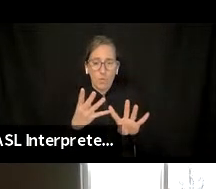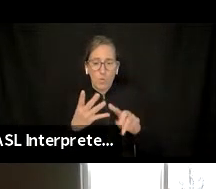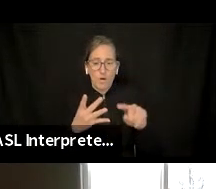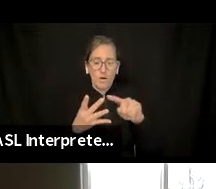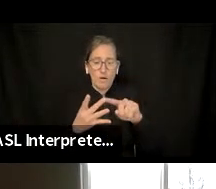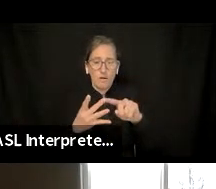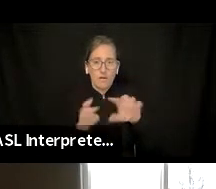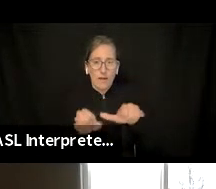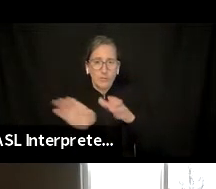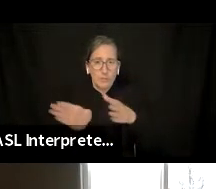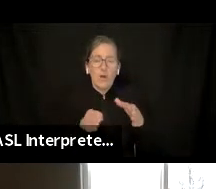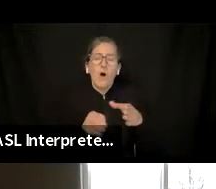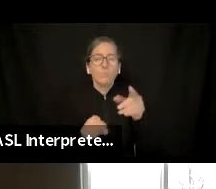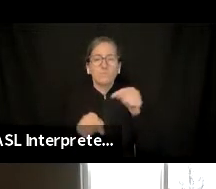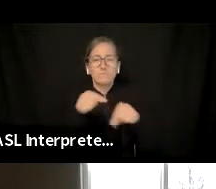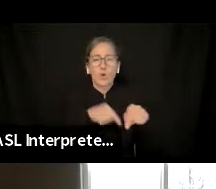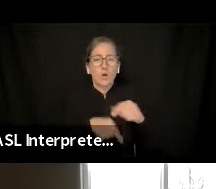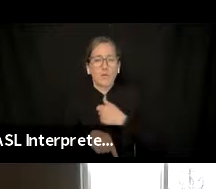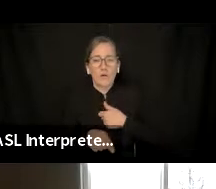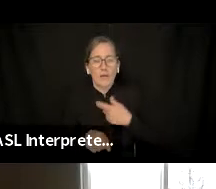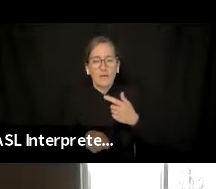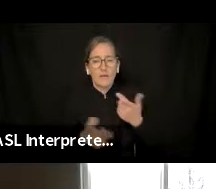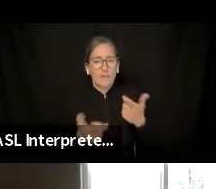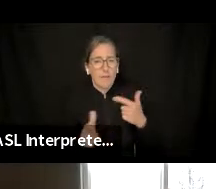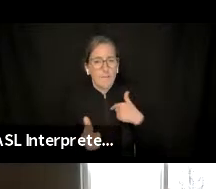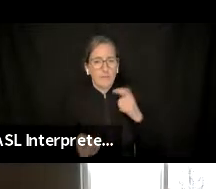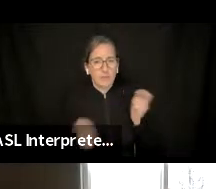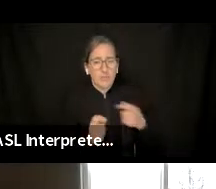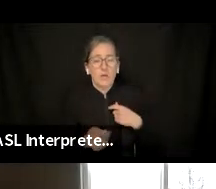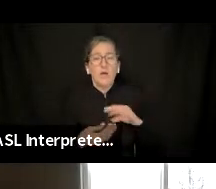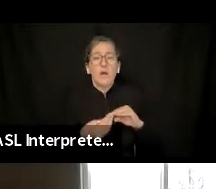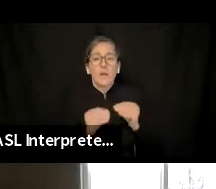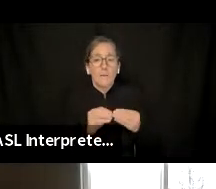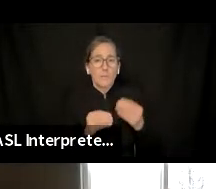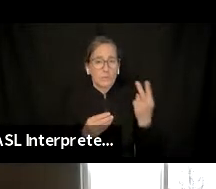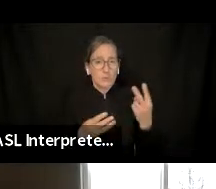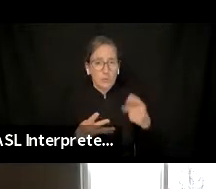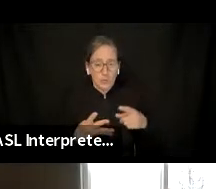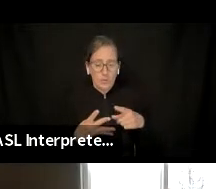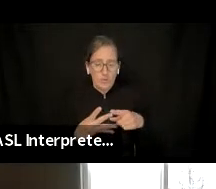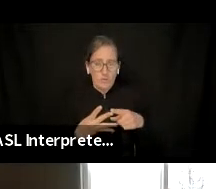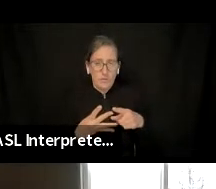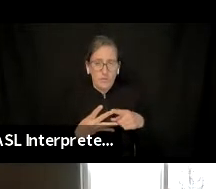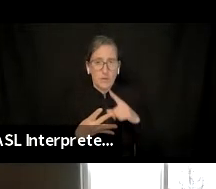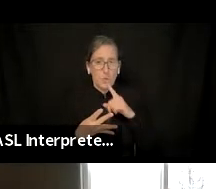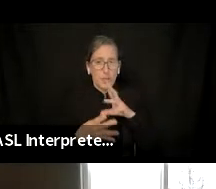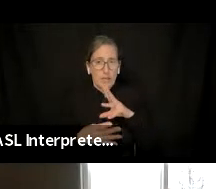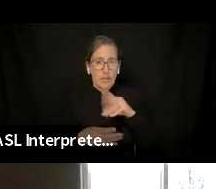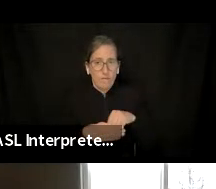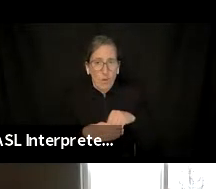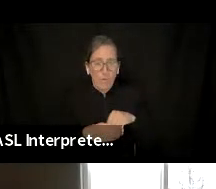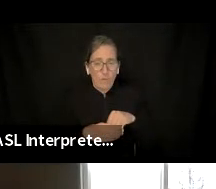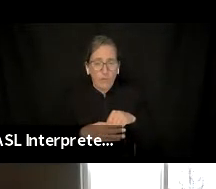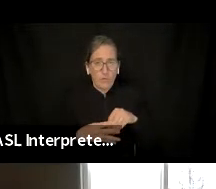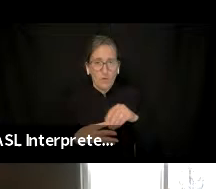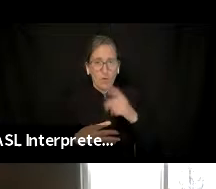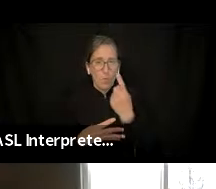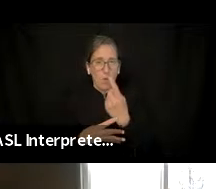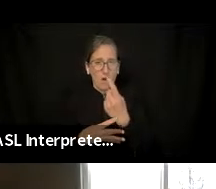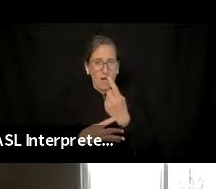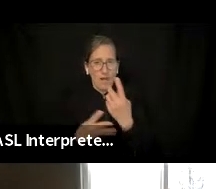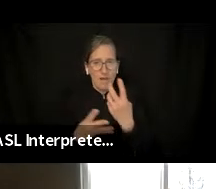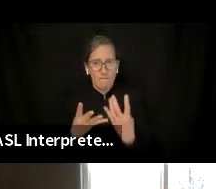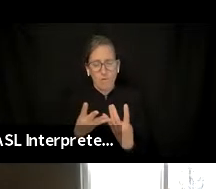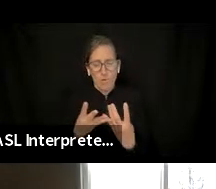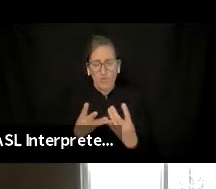Or I'm sorry, let me flip this around. So number 2 really encompasses 1 and 4. And